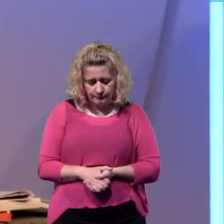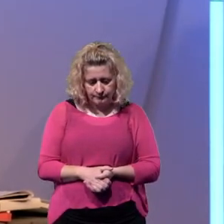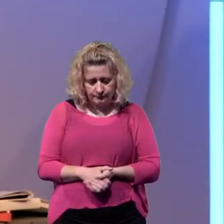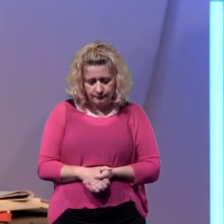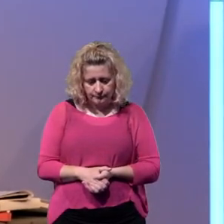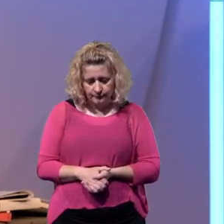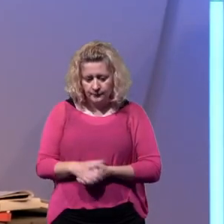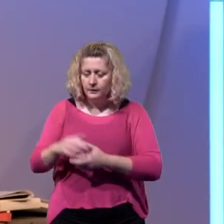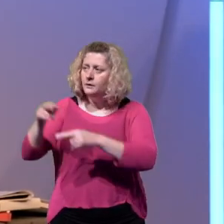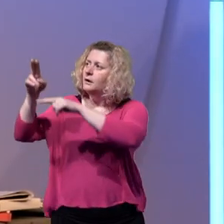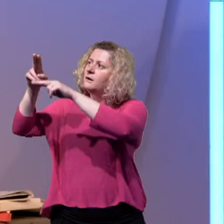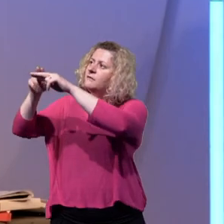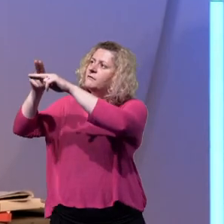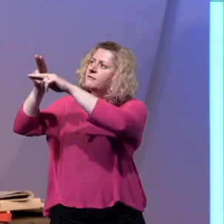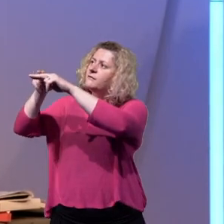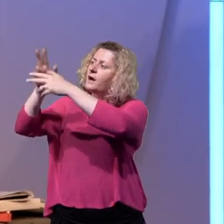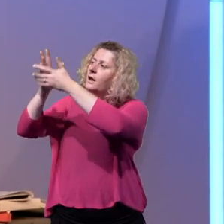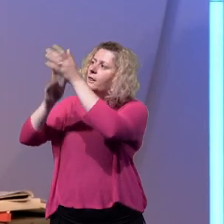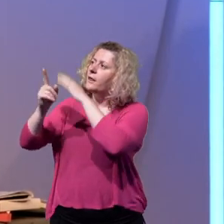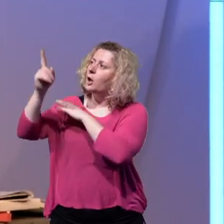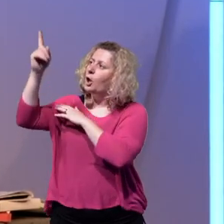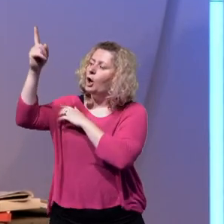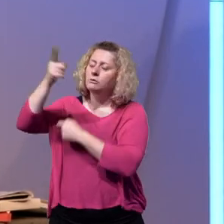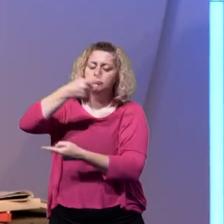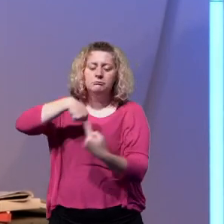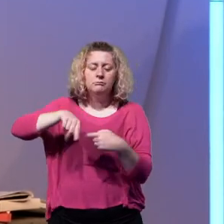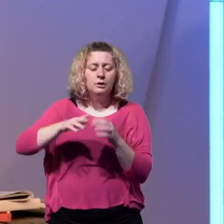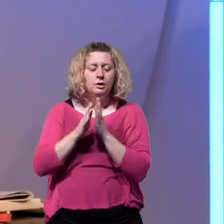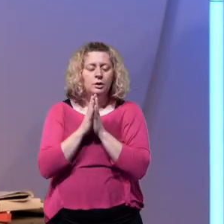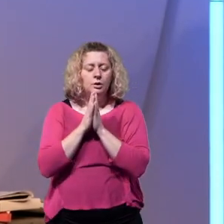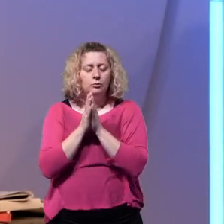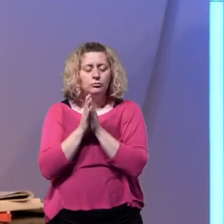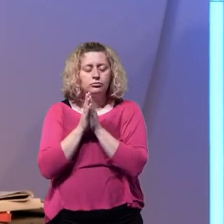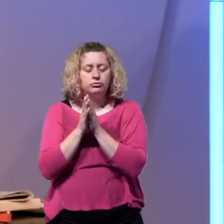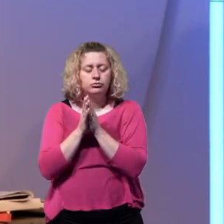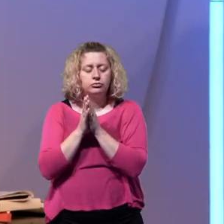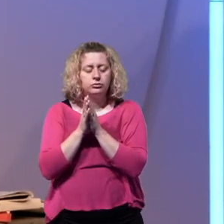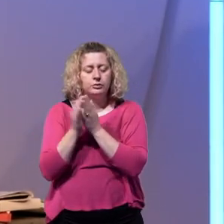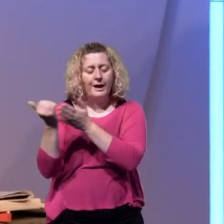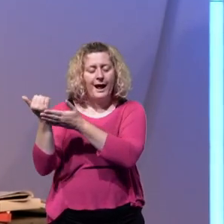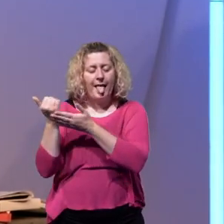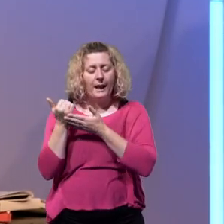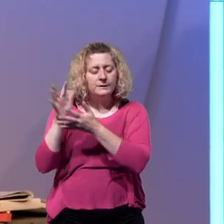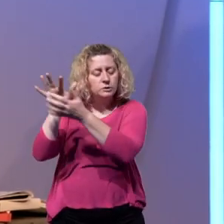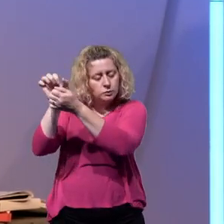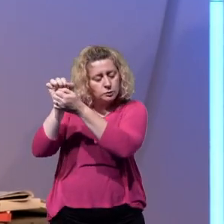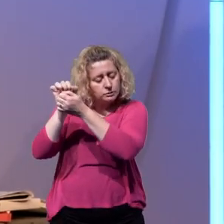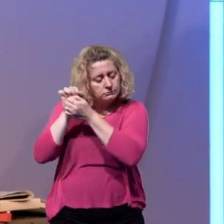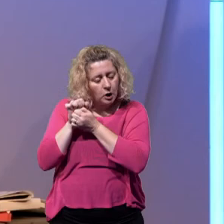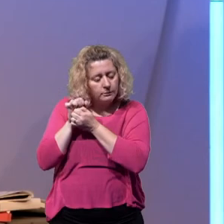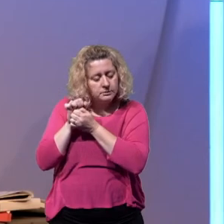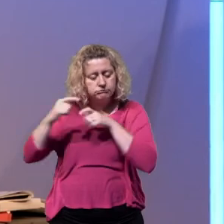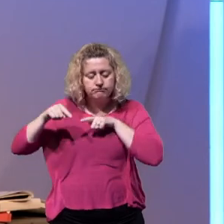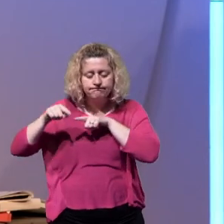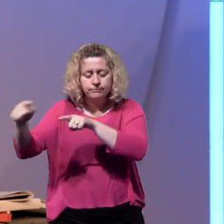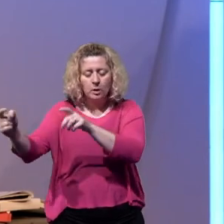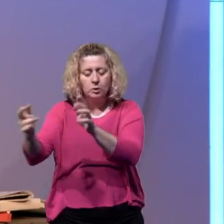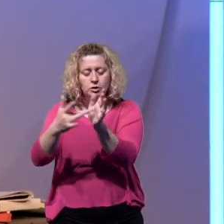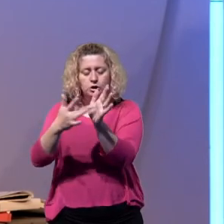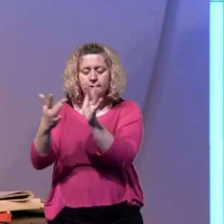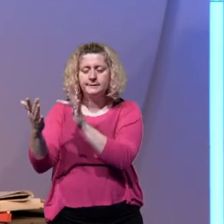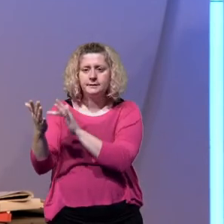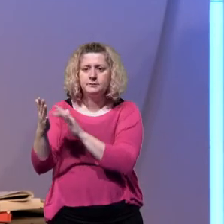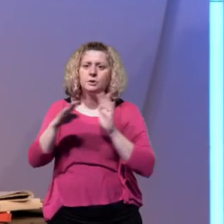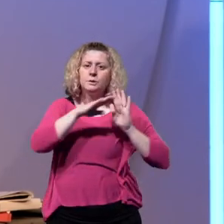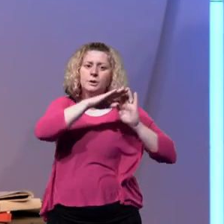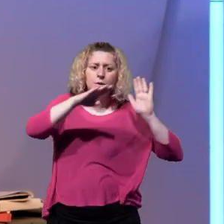Oh, Father God, we pray that you would help us to adopt the way of Jesus and not the way of James and John, to get down off the